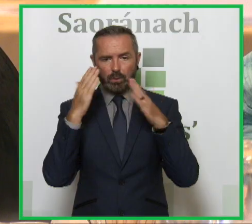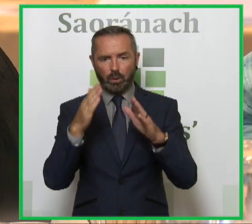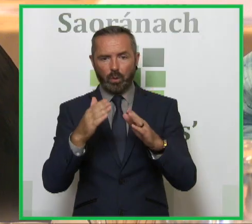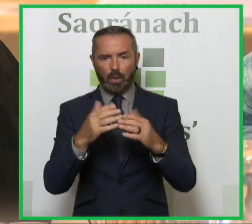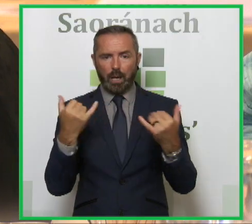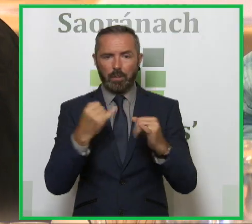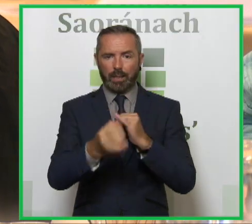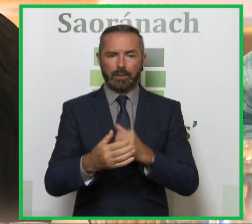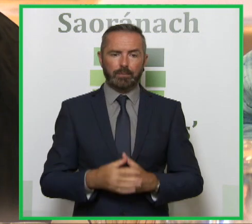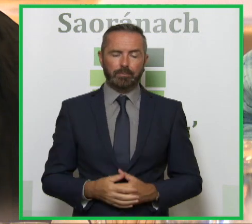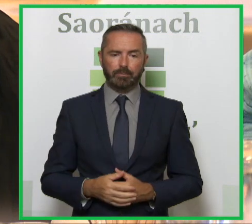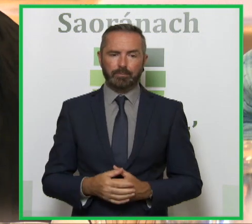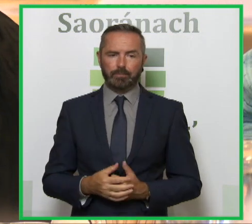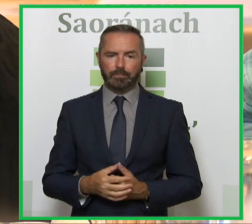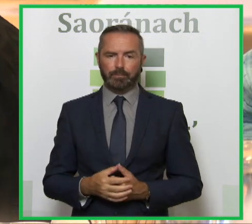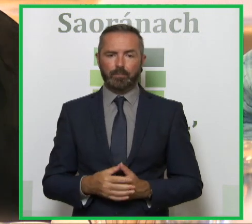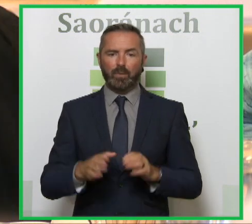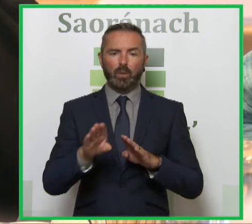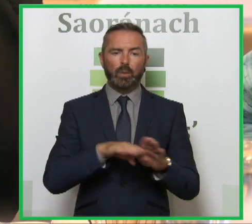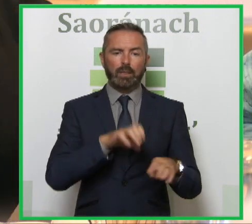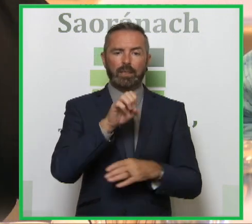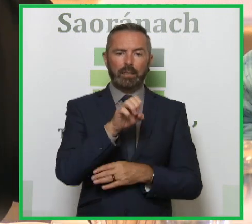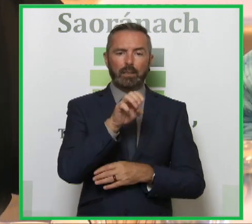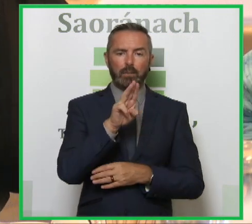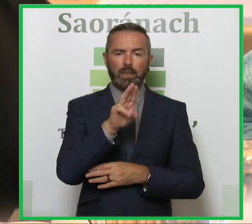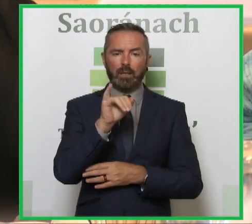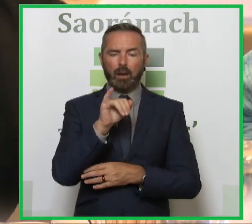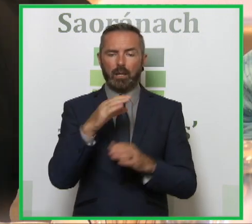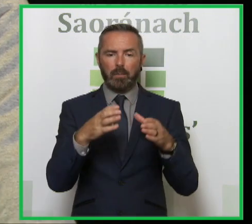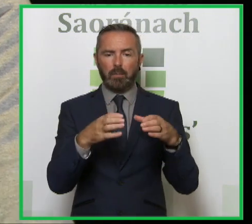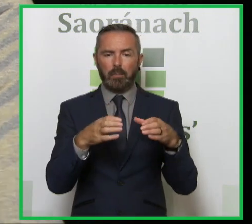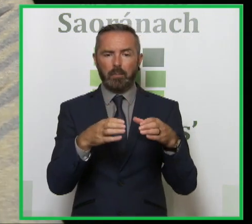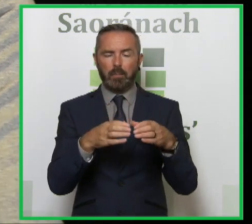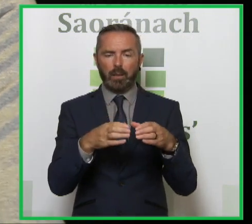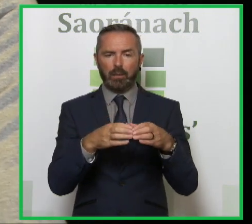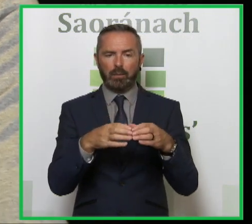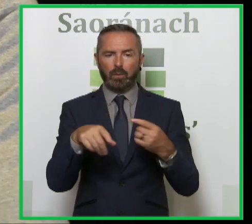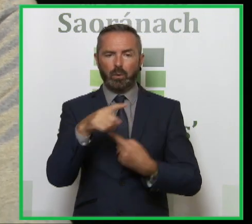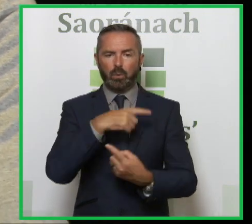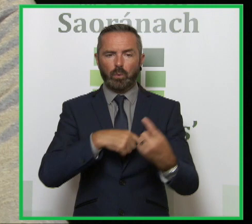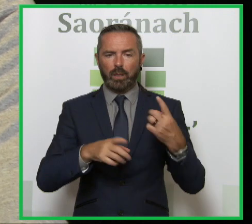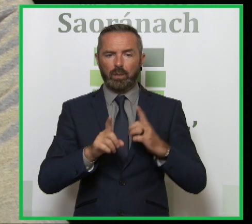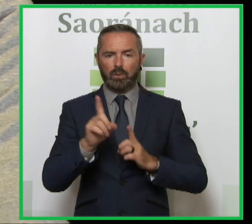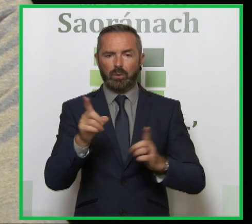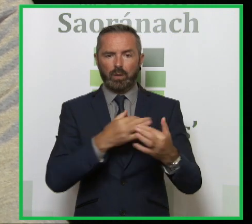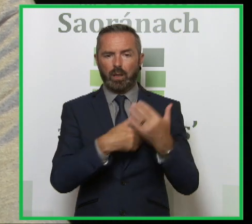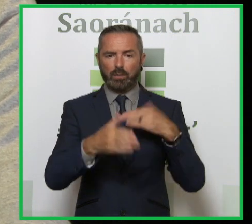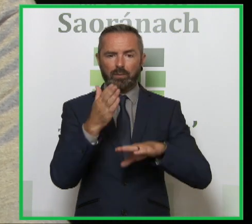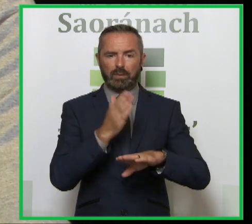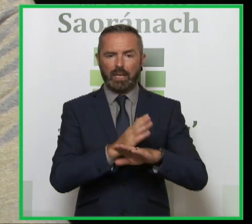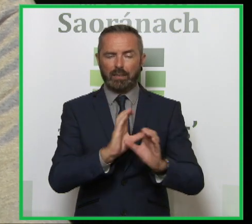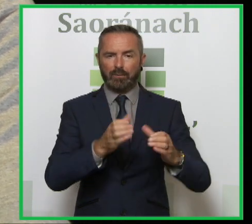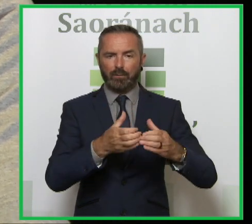What we try to do with the EPI program model is, I suppose we've been doing, and a lot of task forces, not just